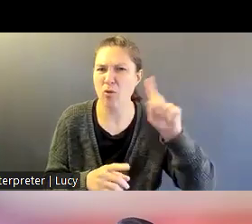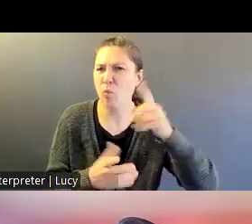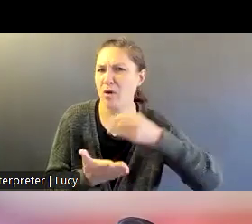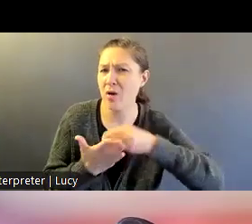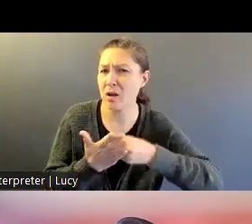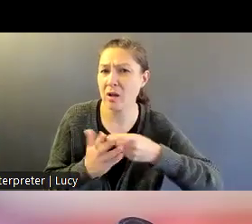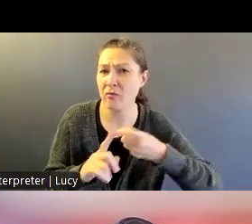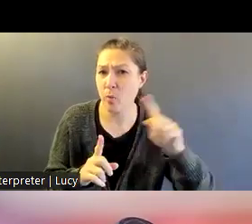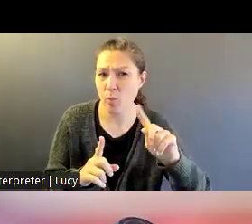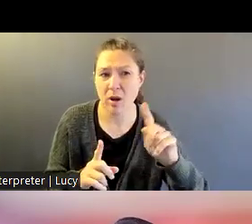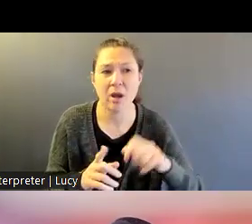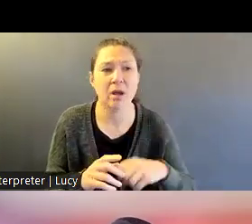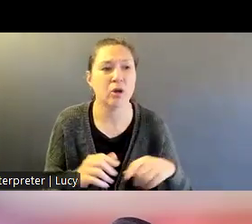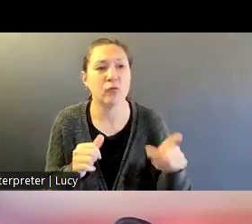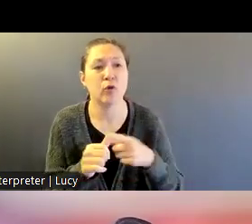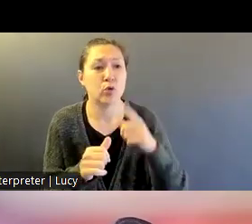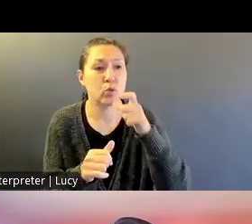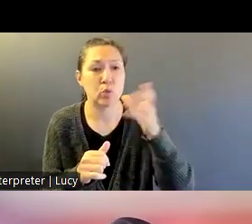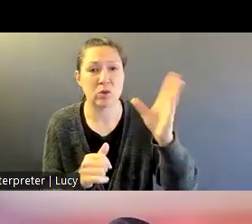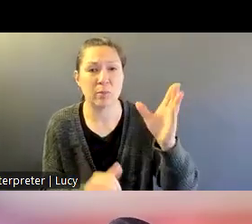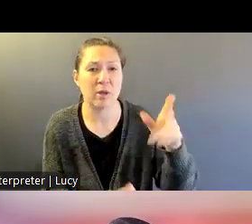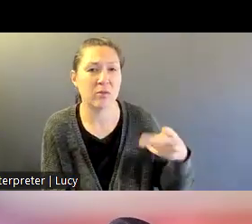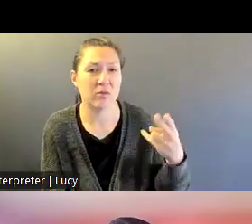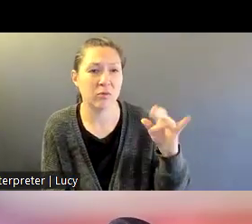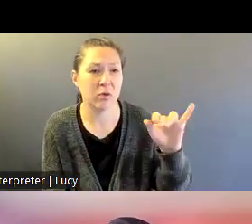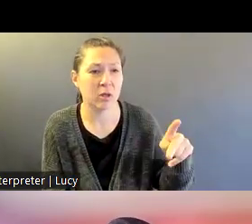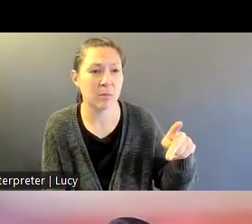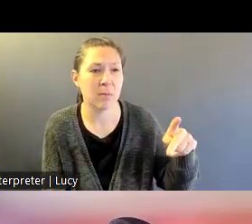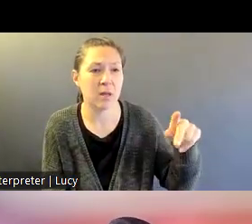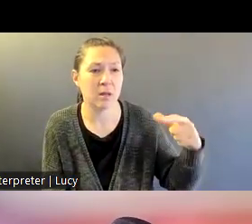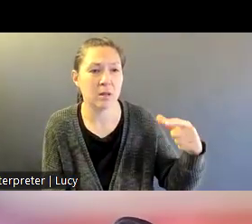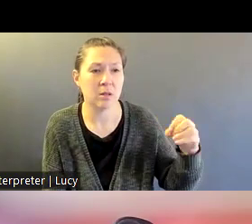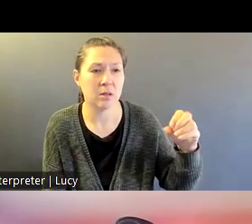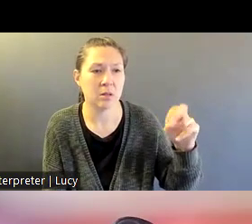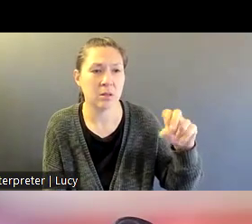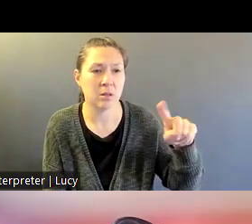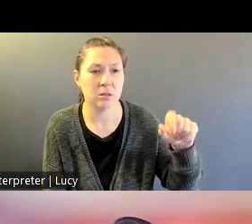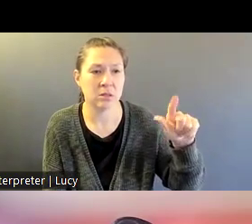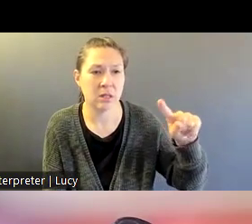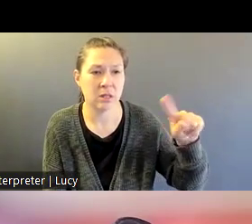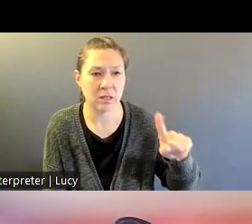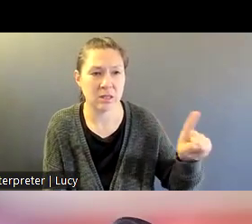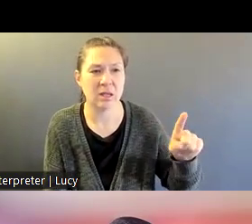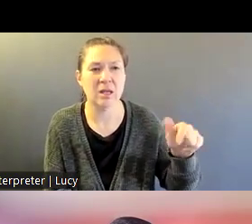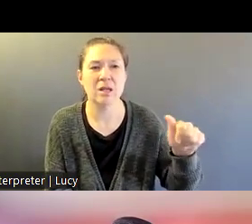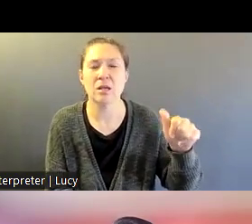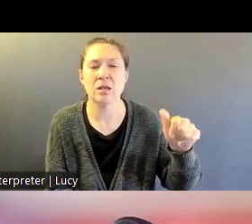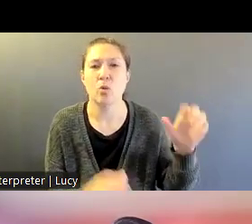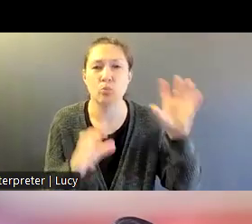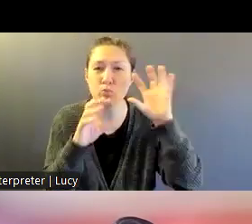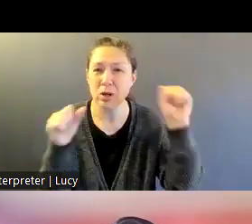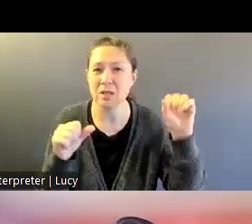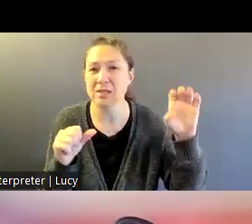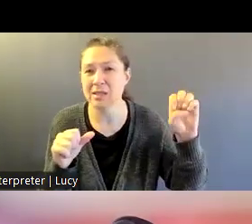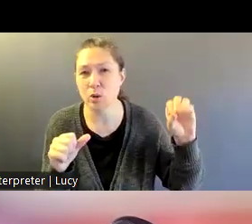hear from Philip Gonzalez. He's the president and CEO from Metro West Health Foundation, and really